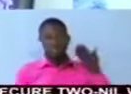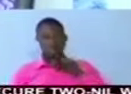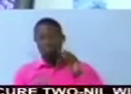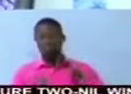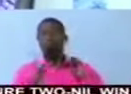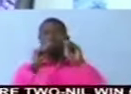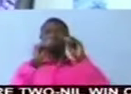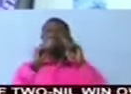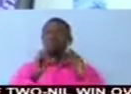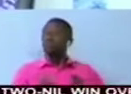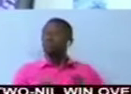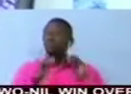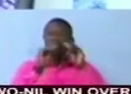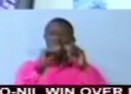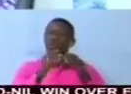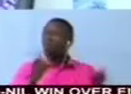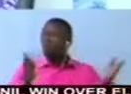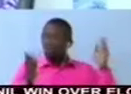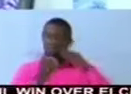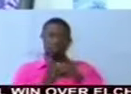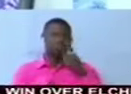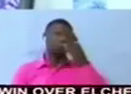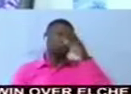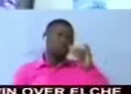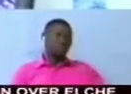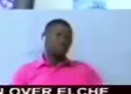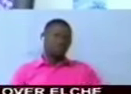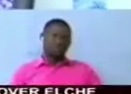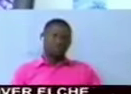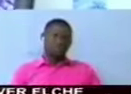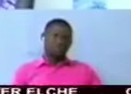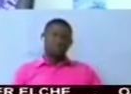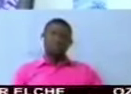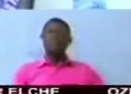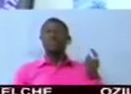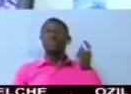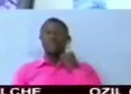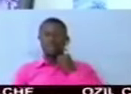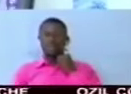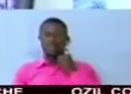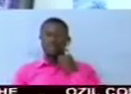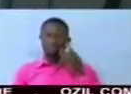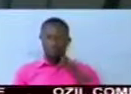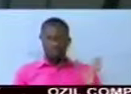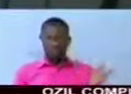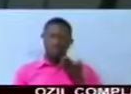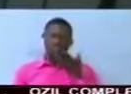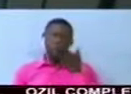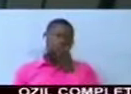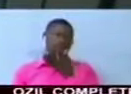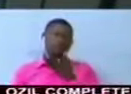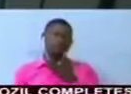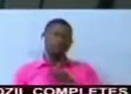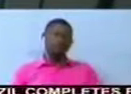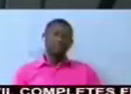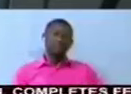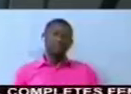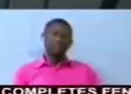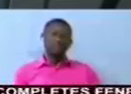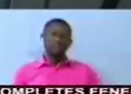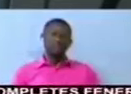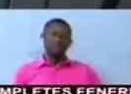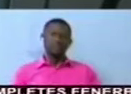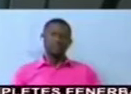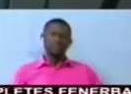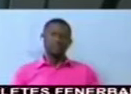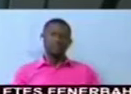right? There was one fine day. New dem. We went there. Bany age tahaw rek sumaji ma judge bi